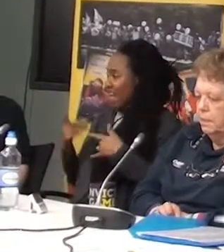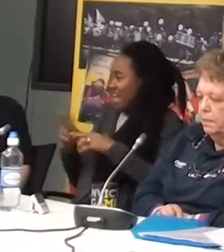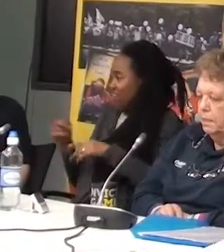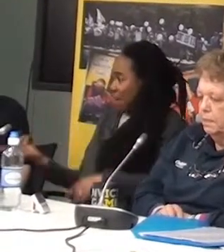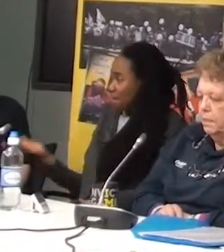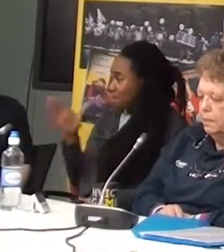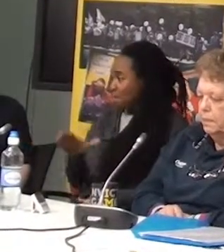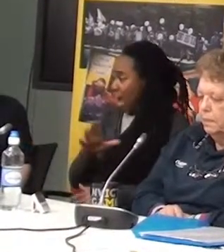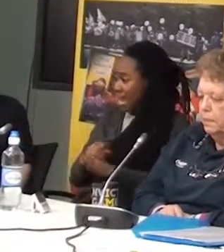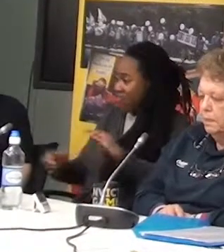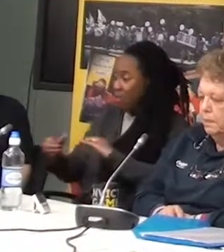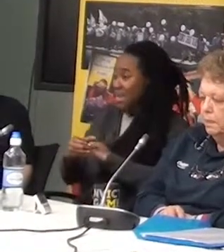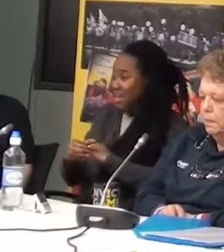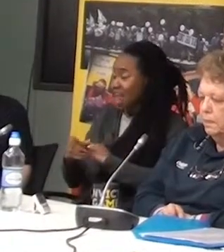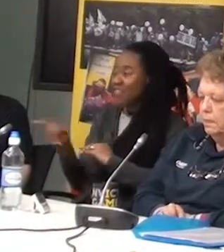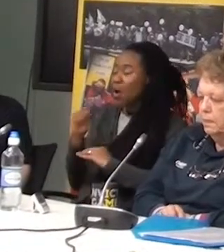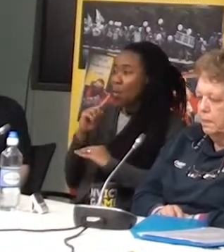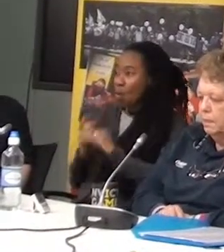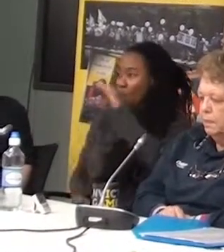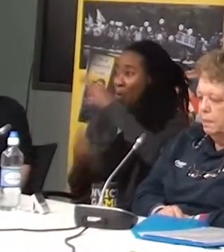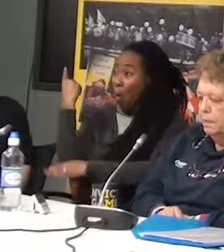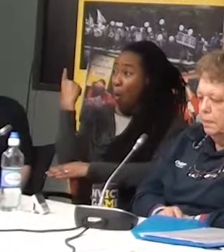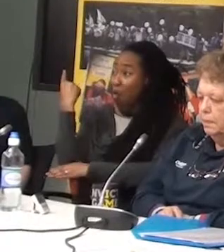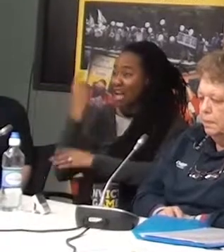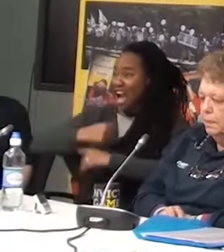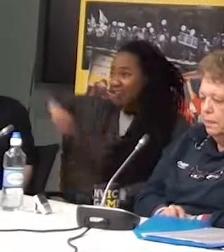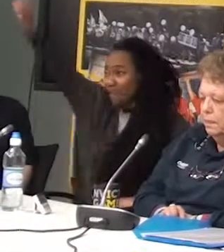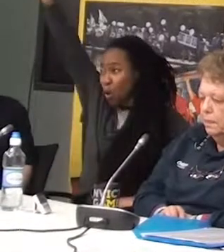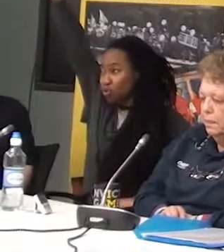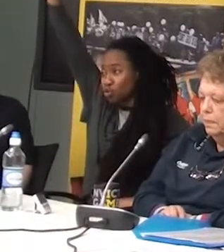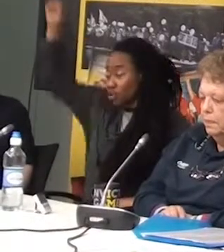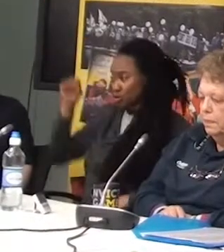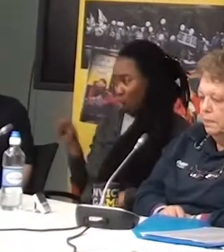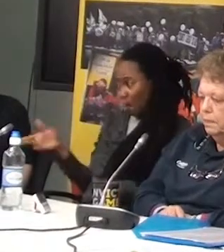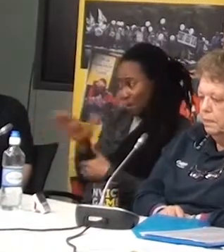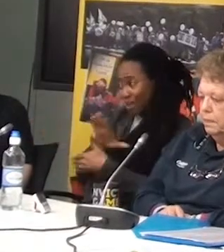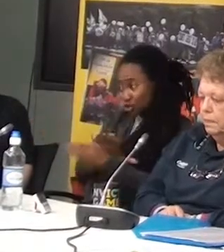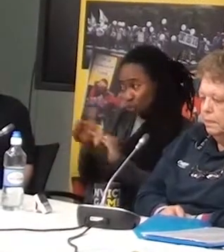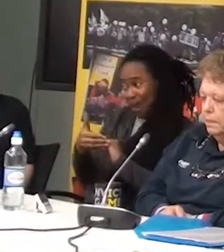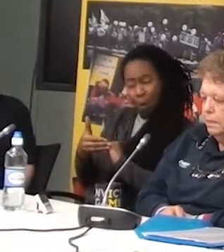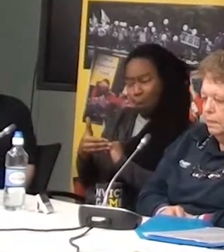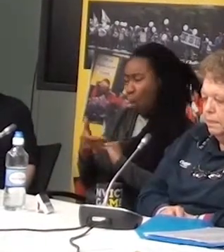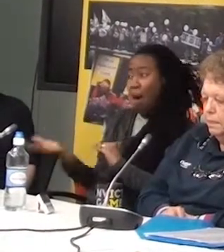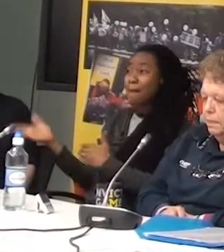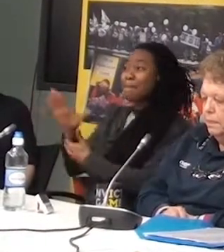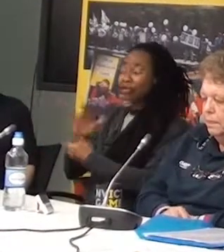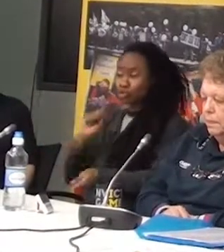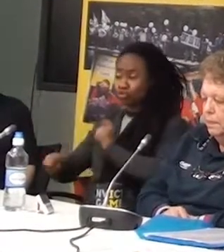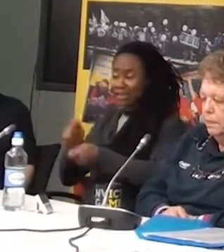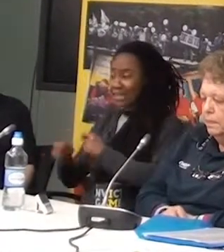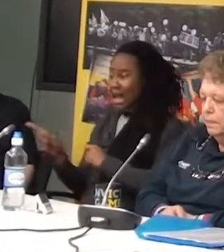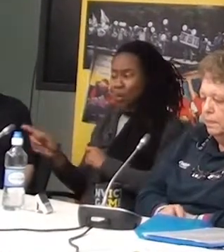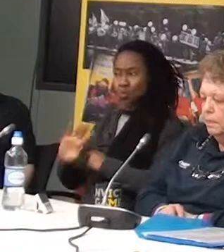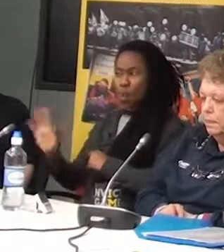they'll cause a revolution. So don't send them back to Jamaica, not Trinidad, send them to Panama, send them